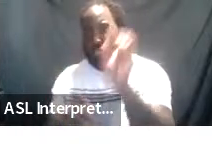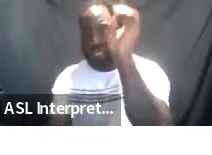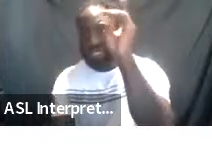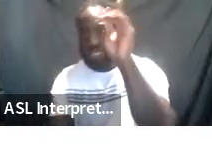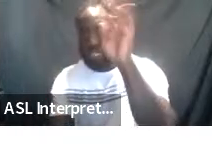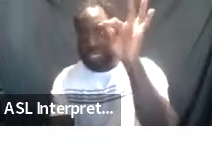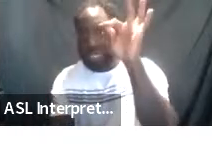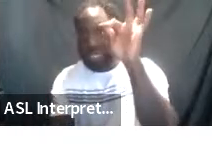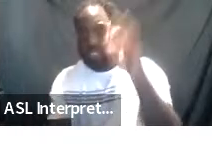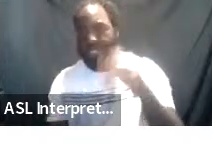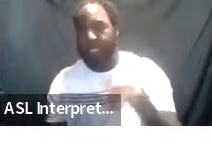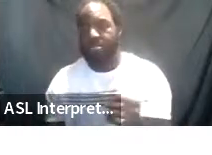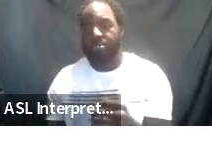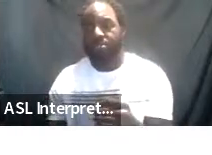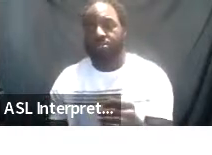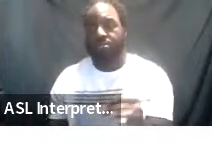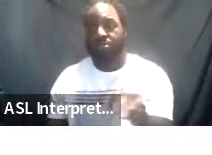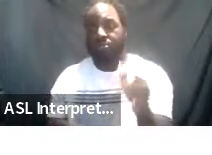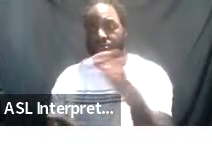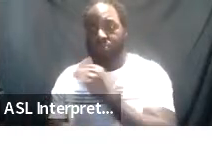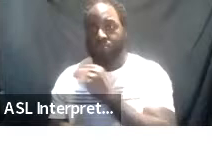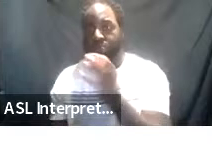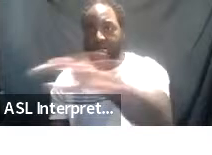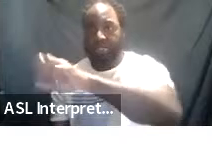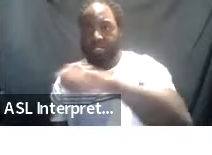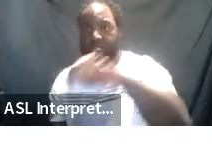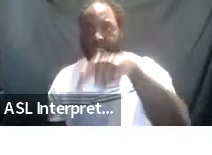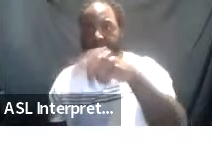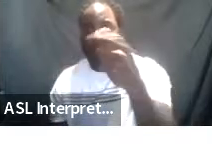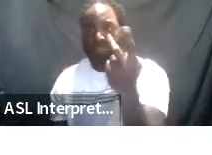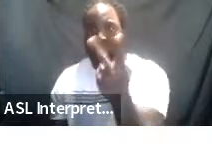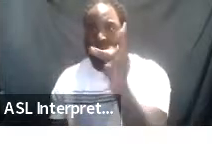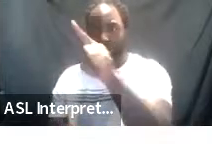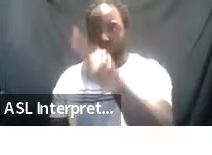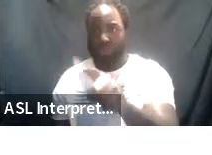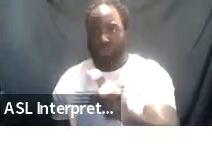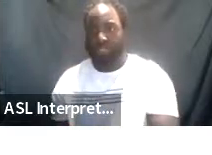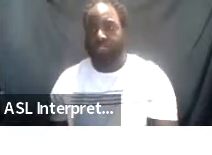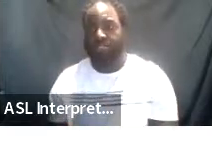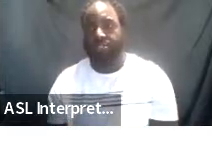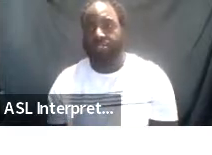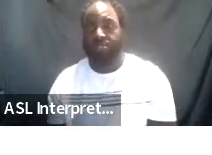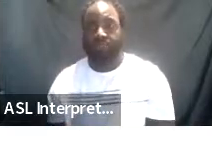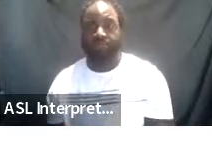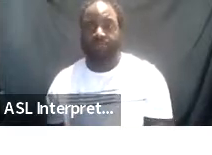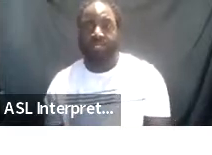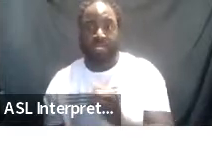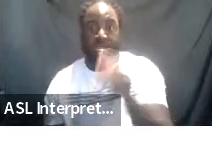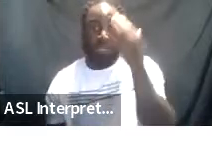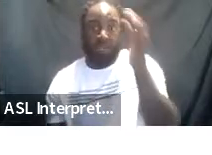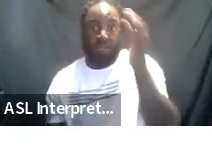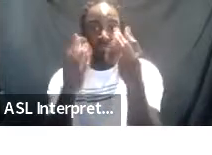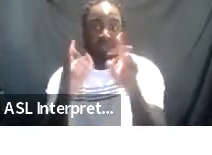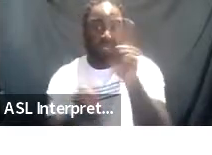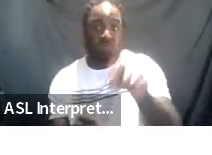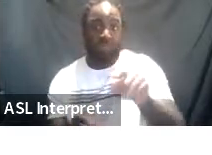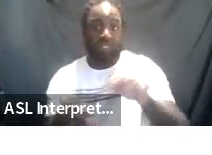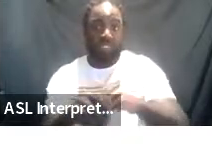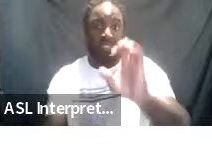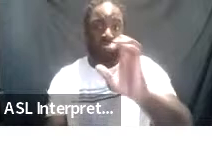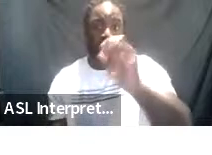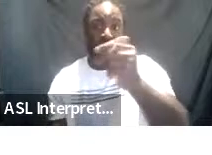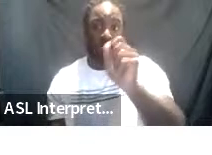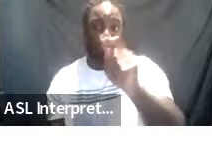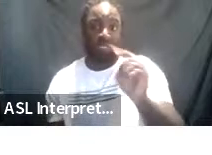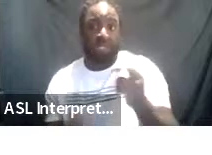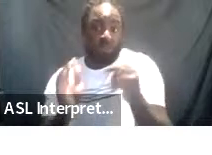So I think we're going to take these 2 questions. And then I know there's many questions in the chat, which just shows